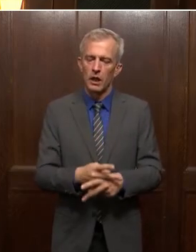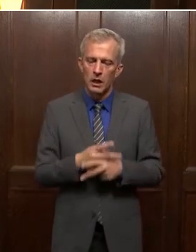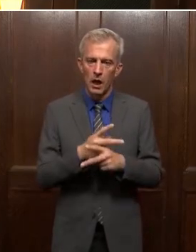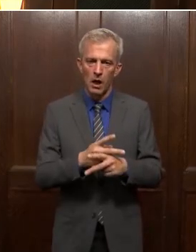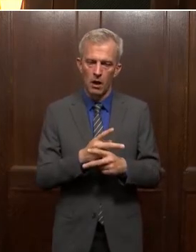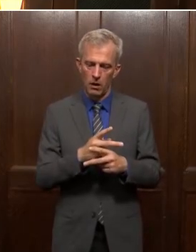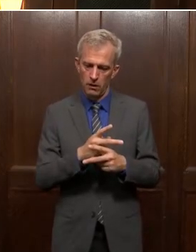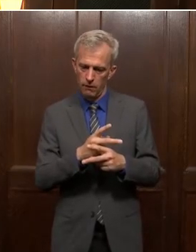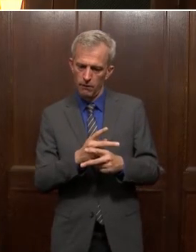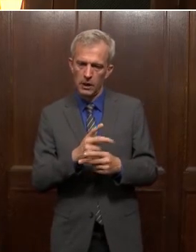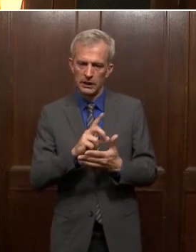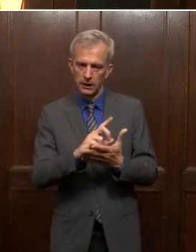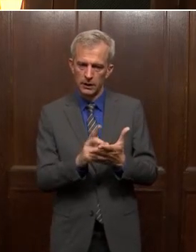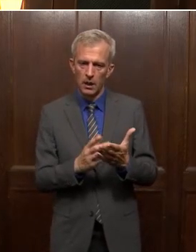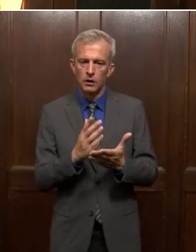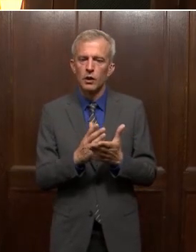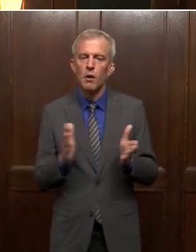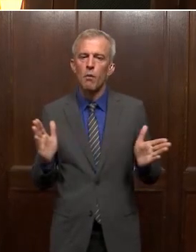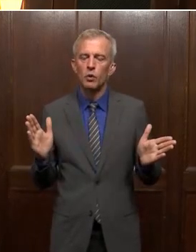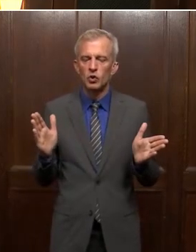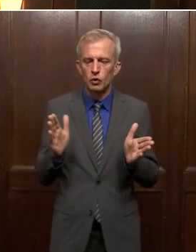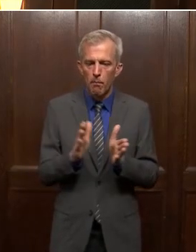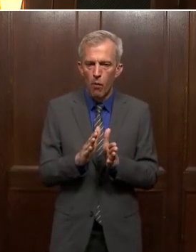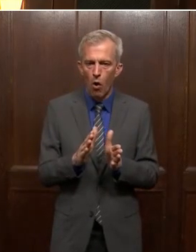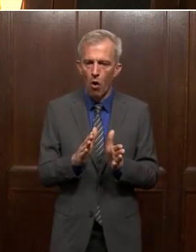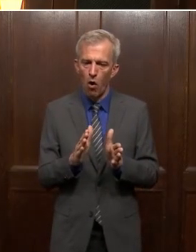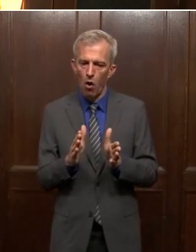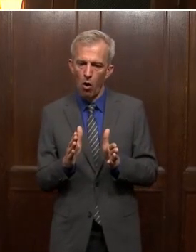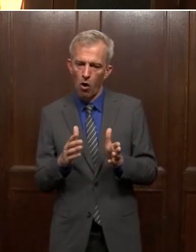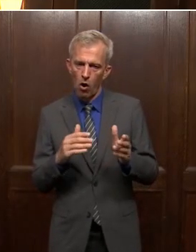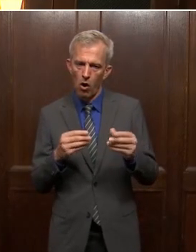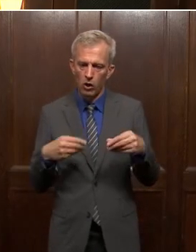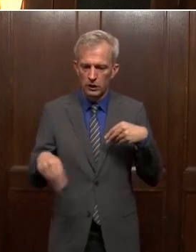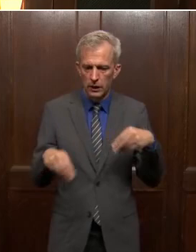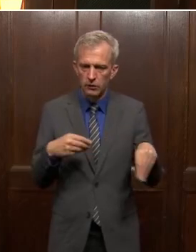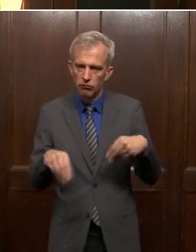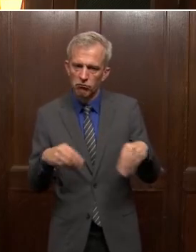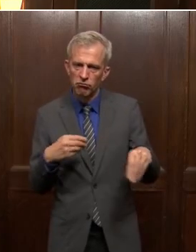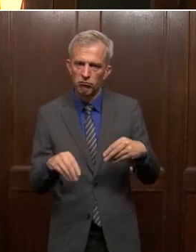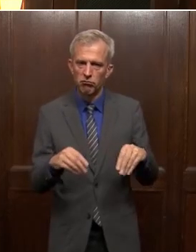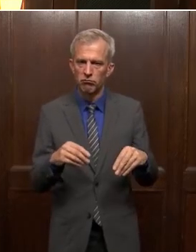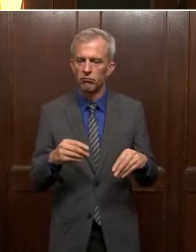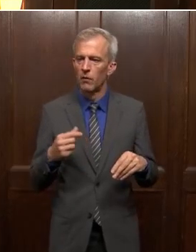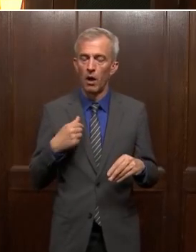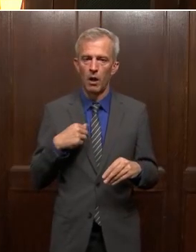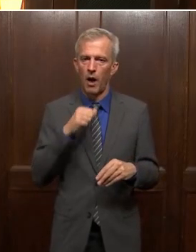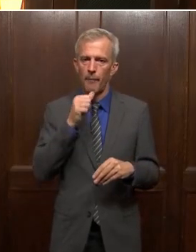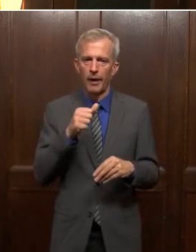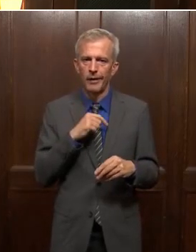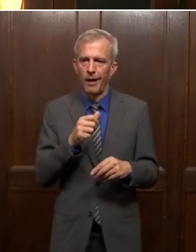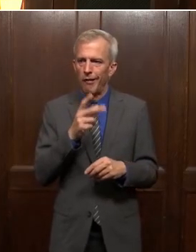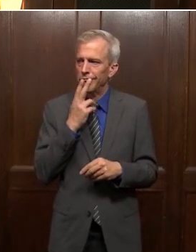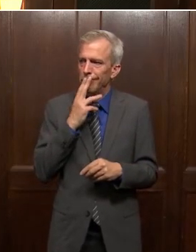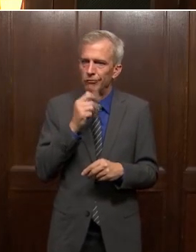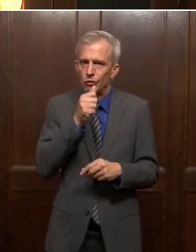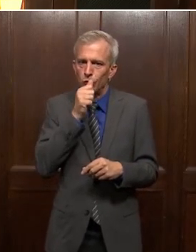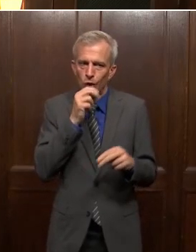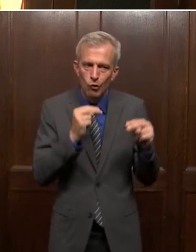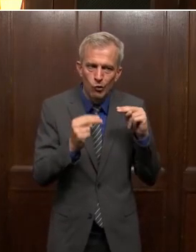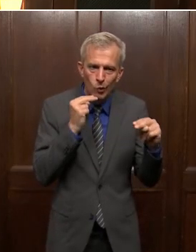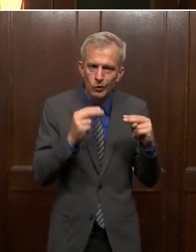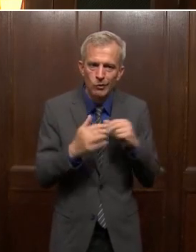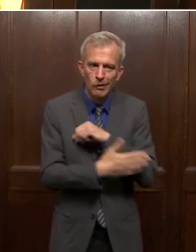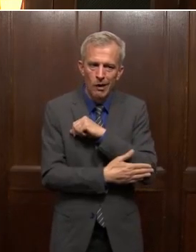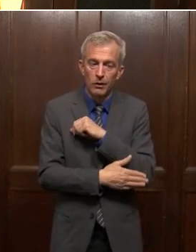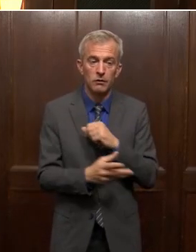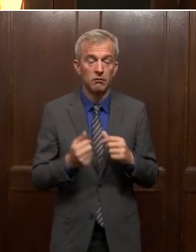some small openings of that aperture. But I won't be dreaming that up. I don't have secret negotiations with the county. I just check in every